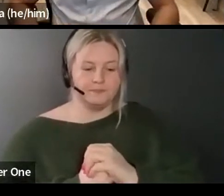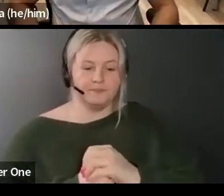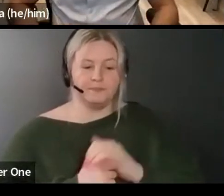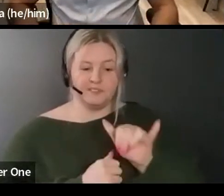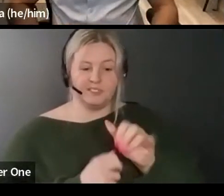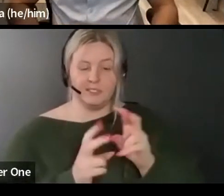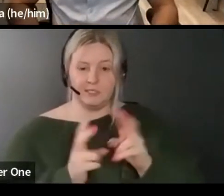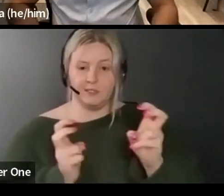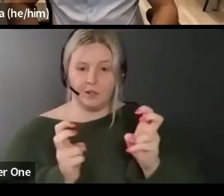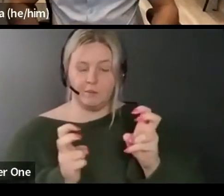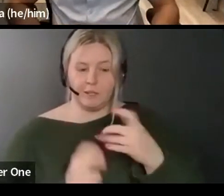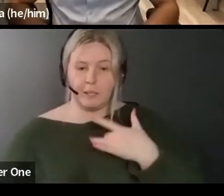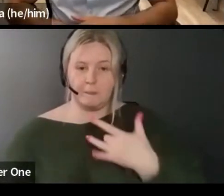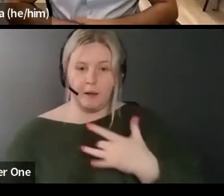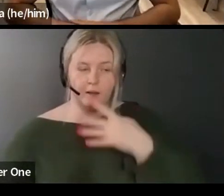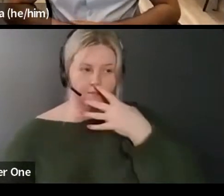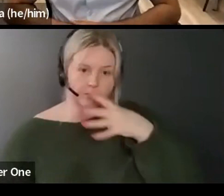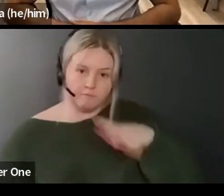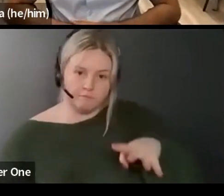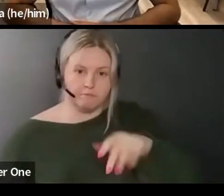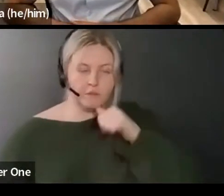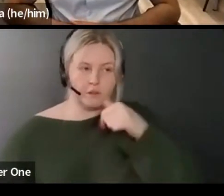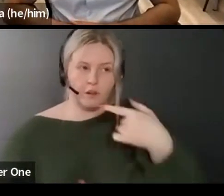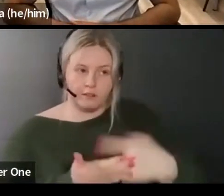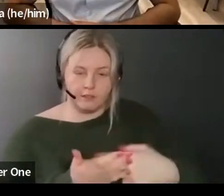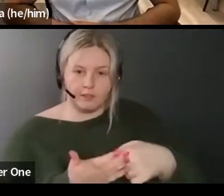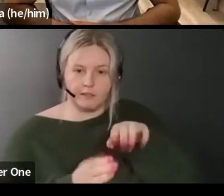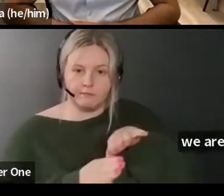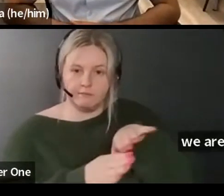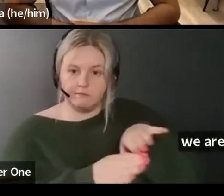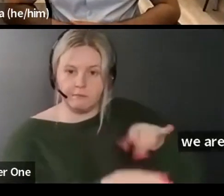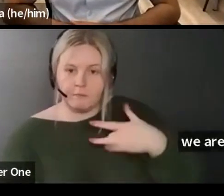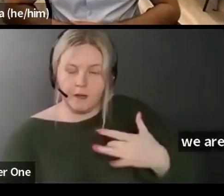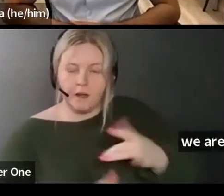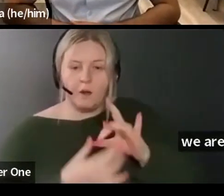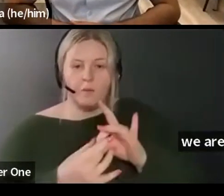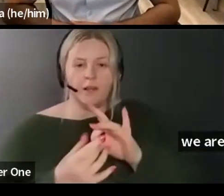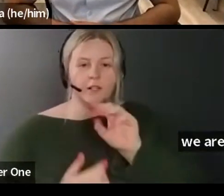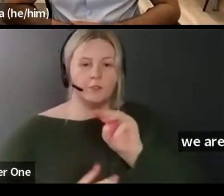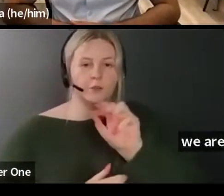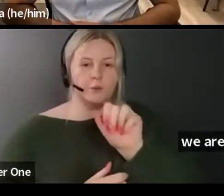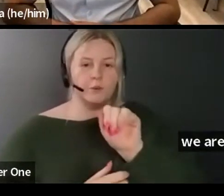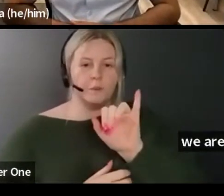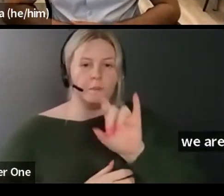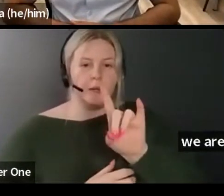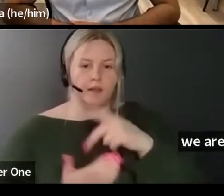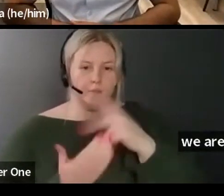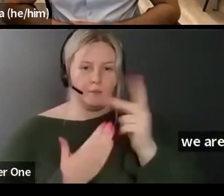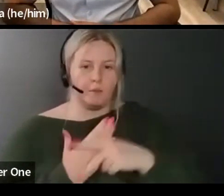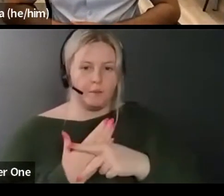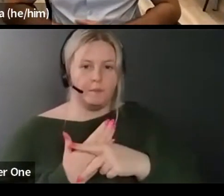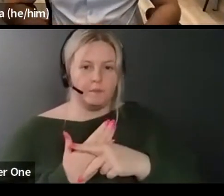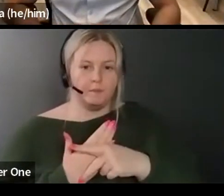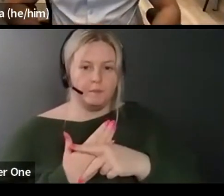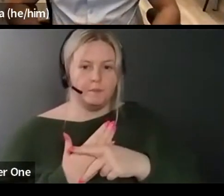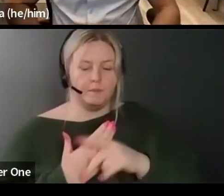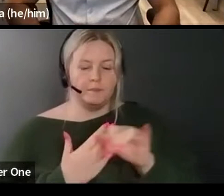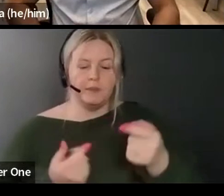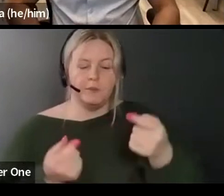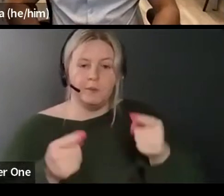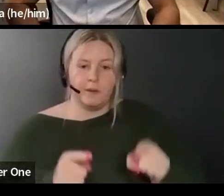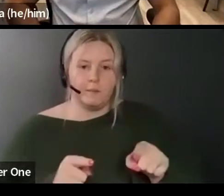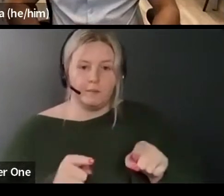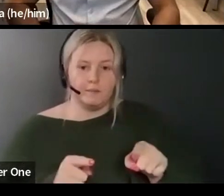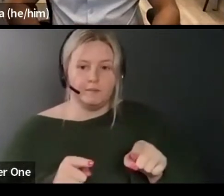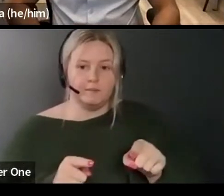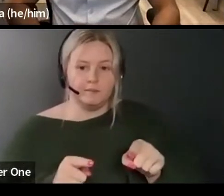under the carpet in the conversations about MAiD. And that is what goes on inside